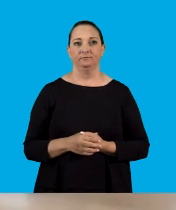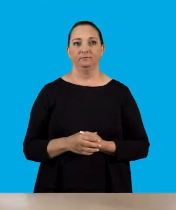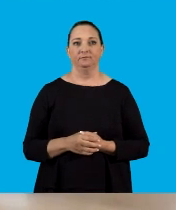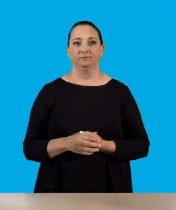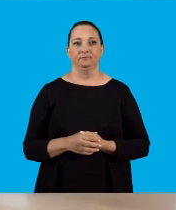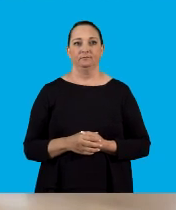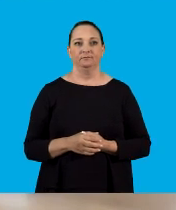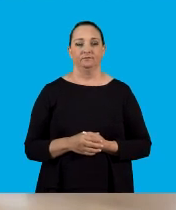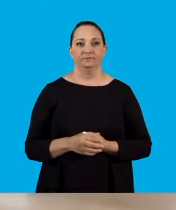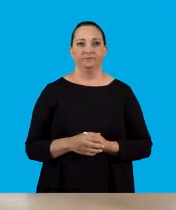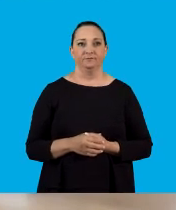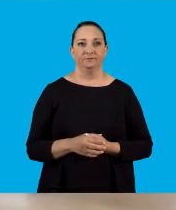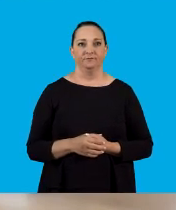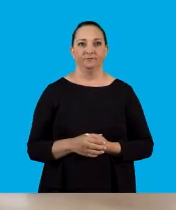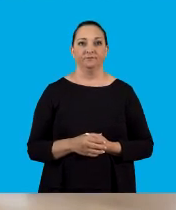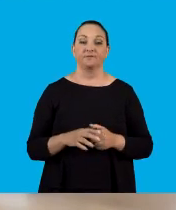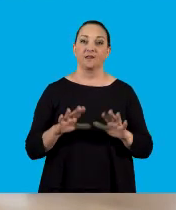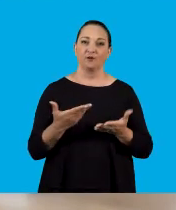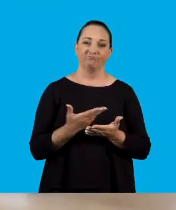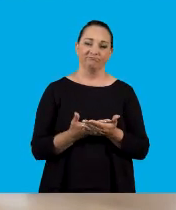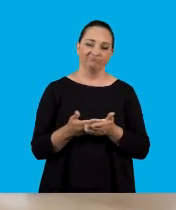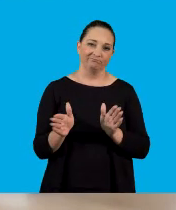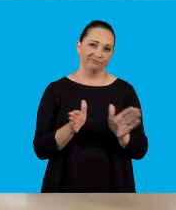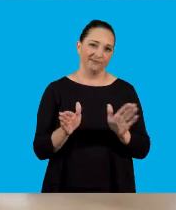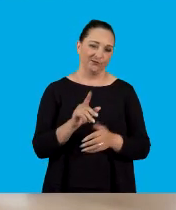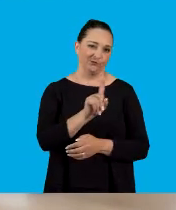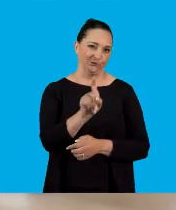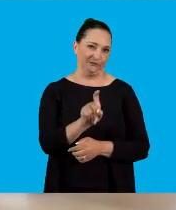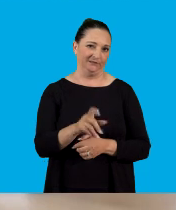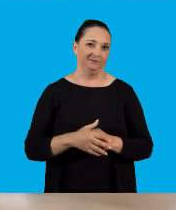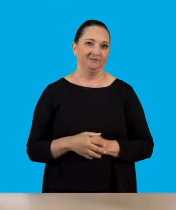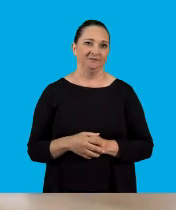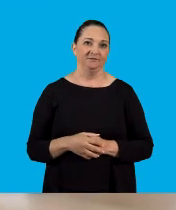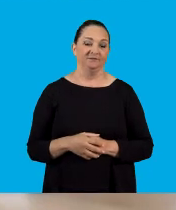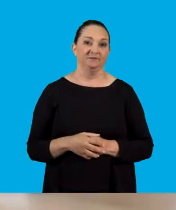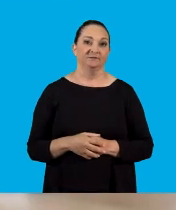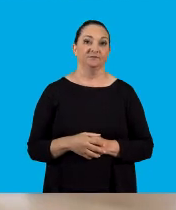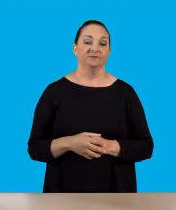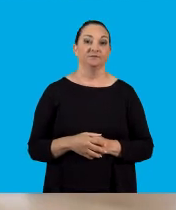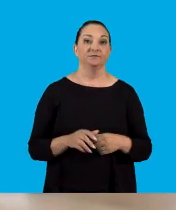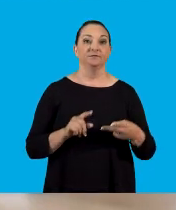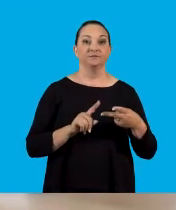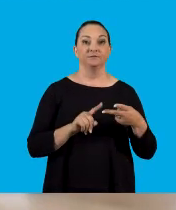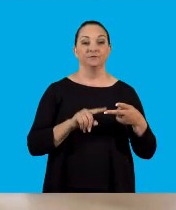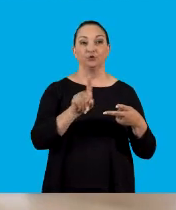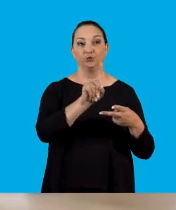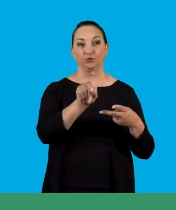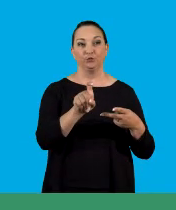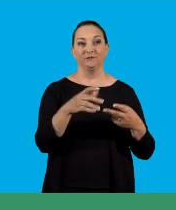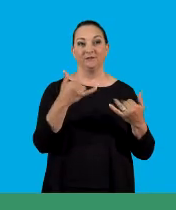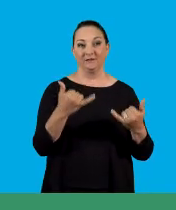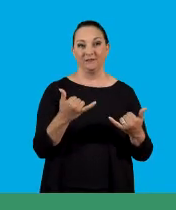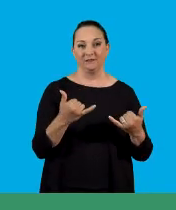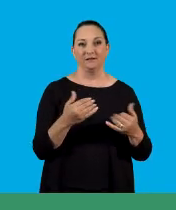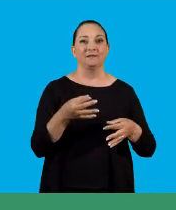correct response. And then that is how we deal with this question. And then the second question now is to